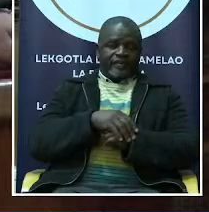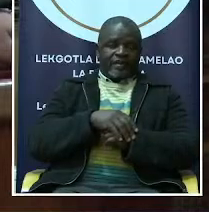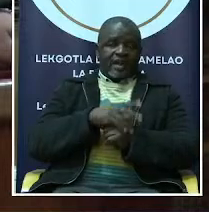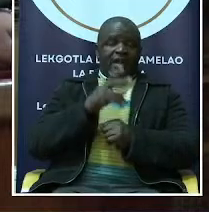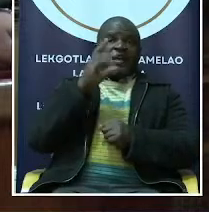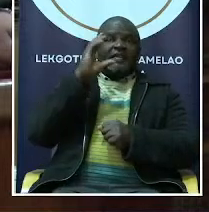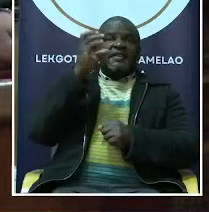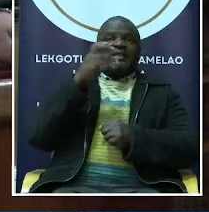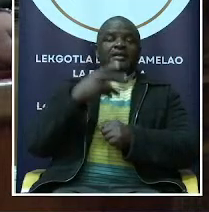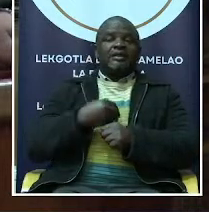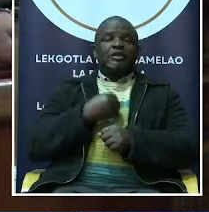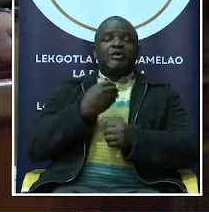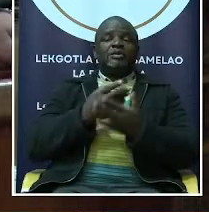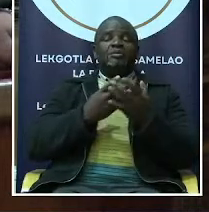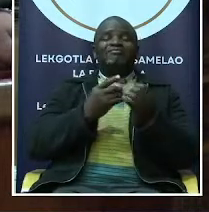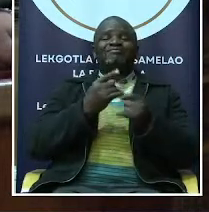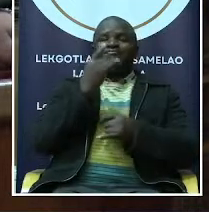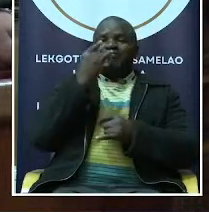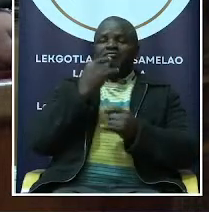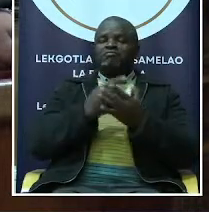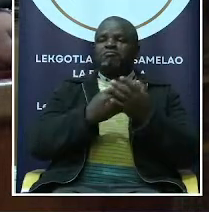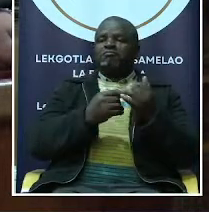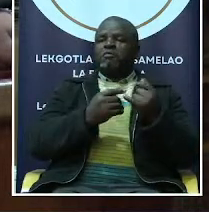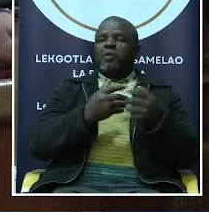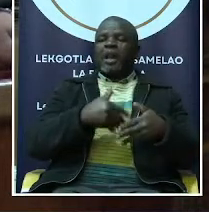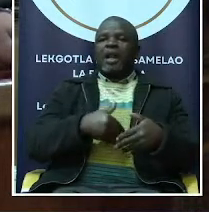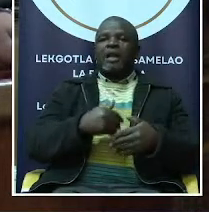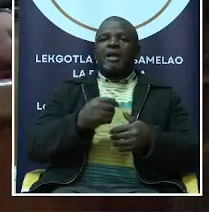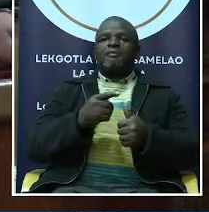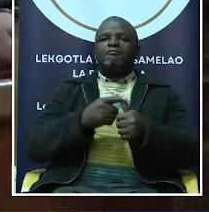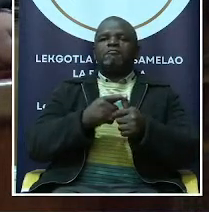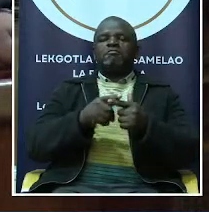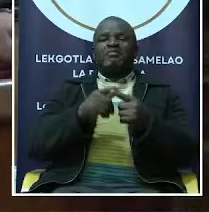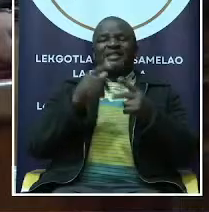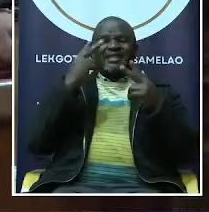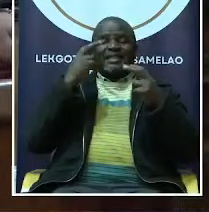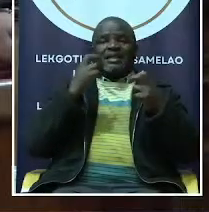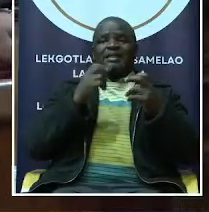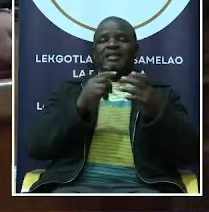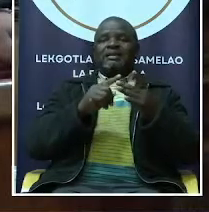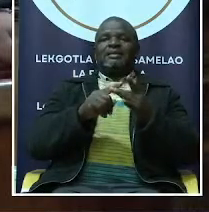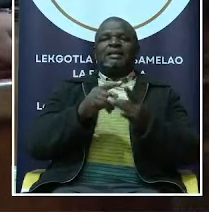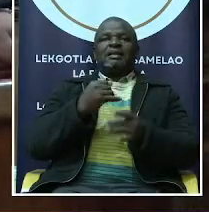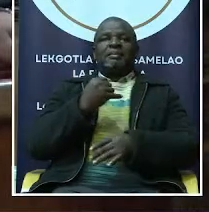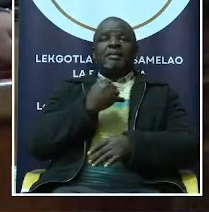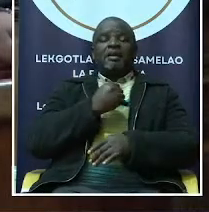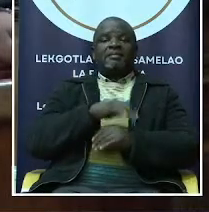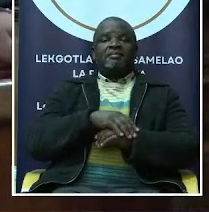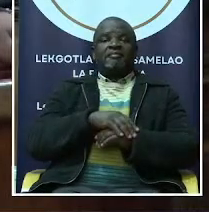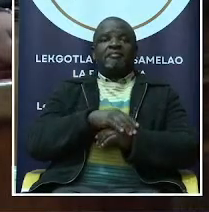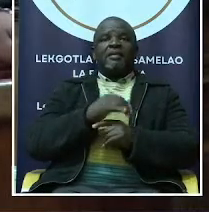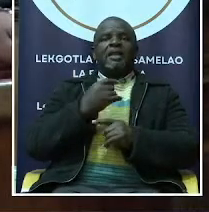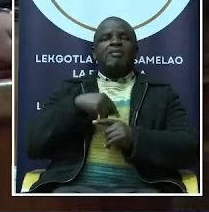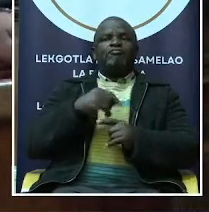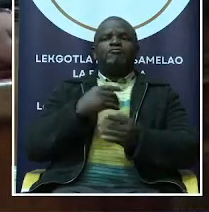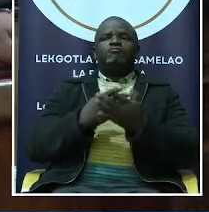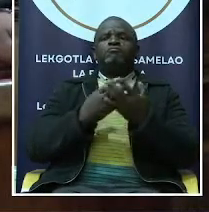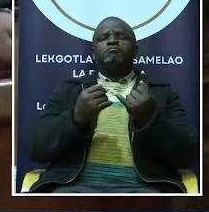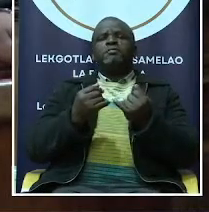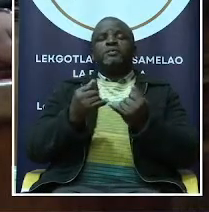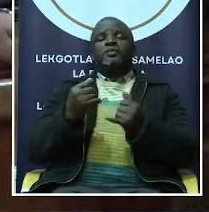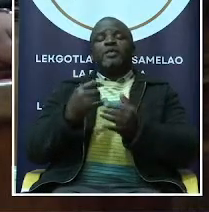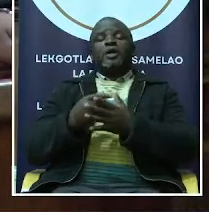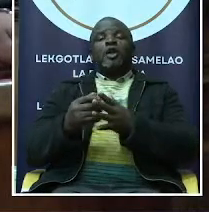for hunger, frustration, and pain. We are here to talk about the institutionalizing of